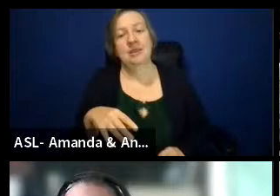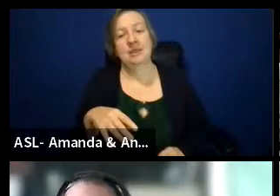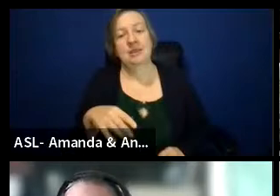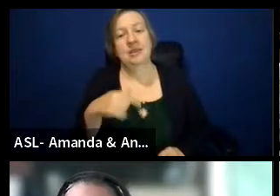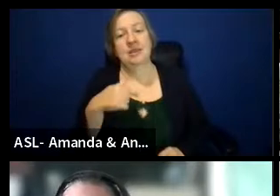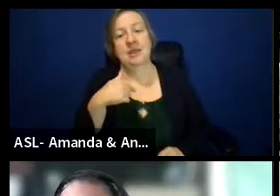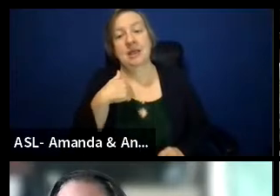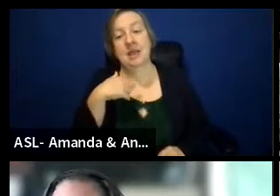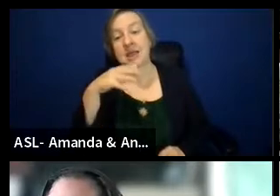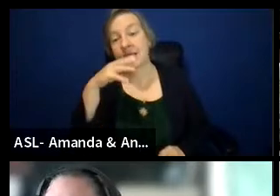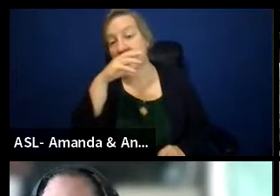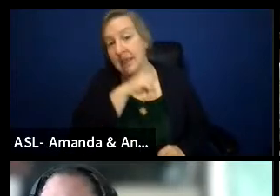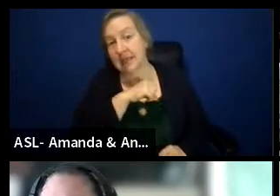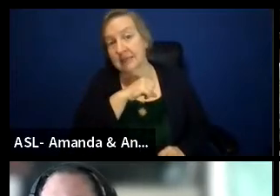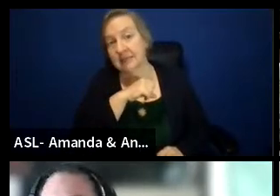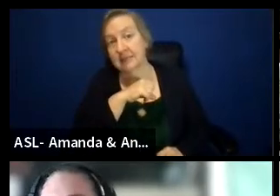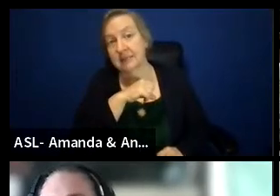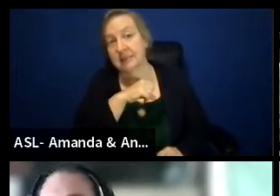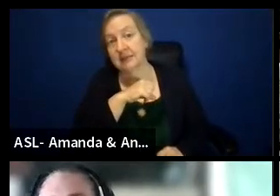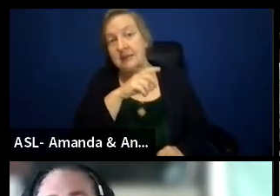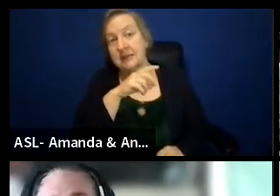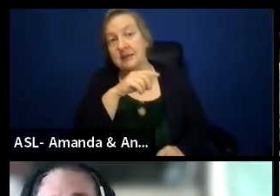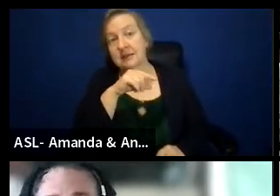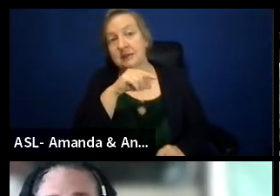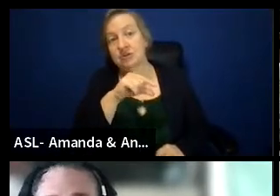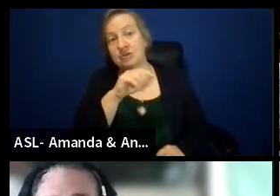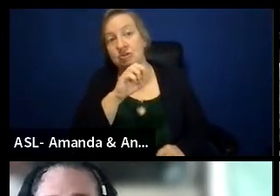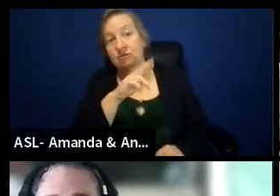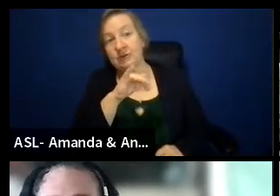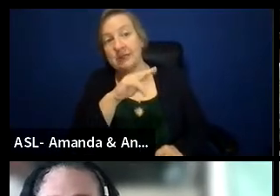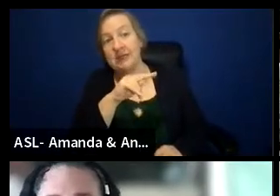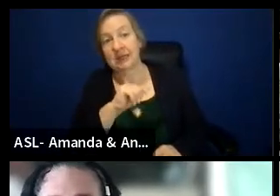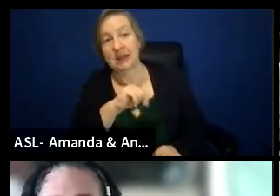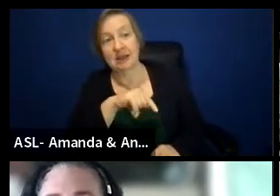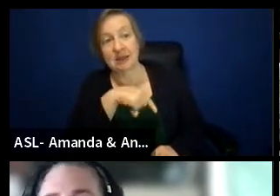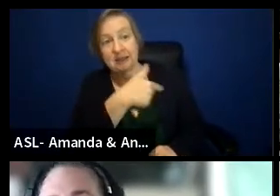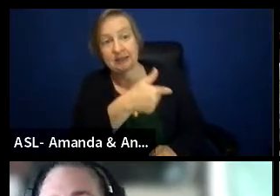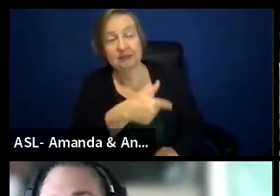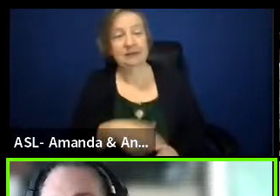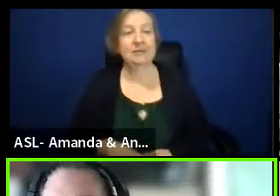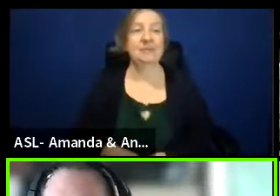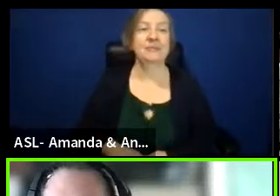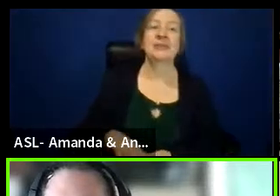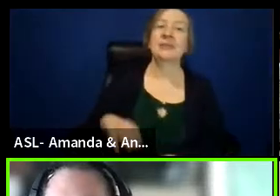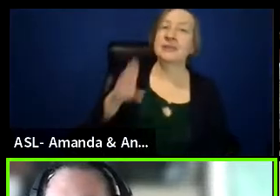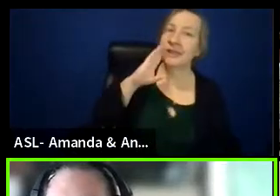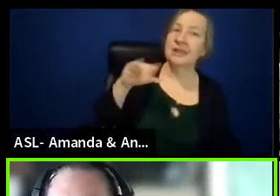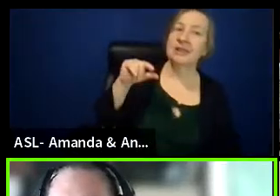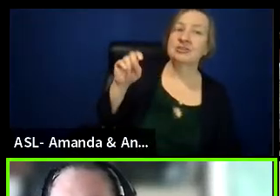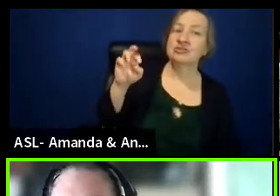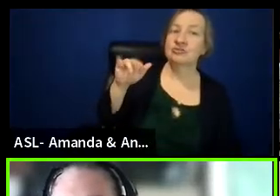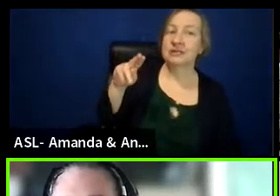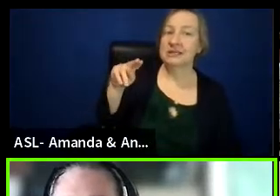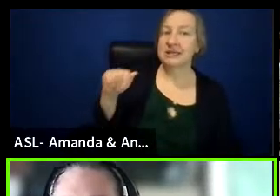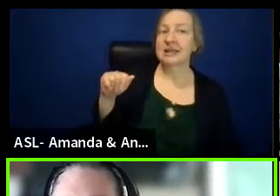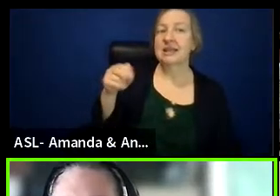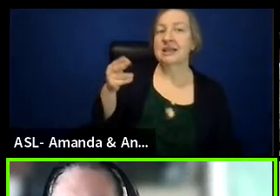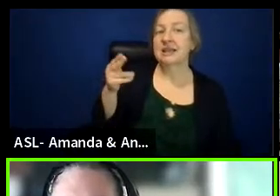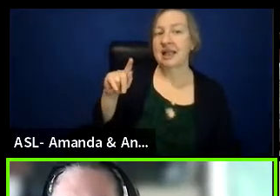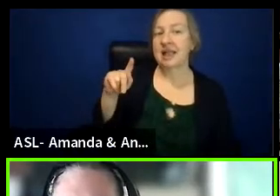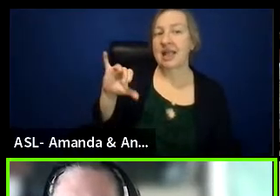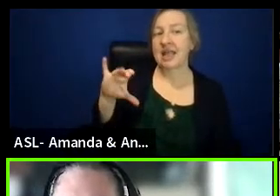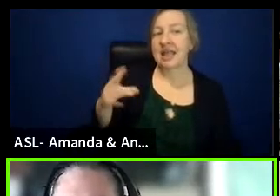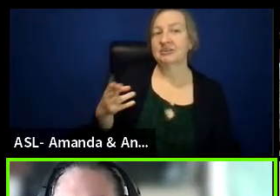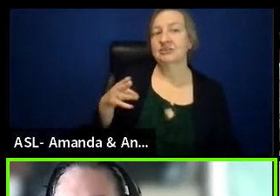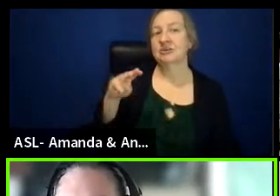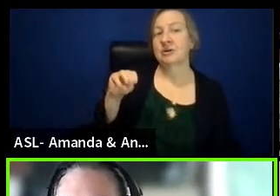guess, Trina, you're next. Hi, Jarena Hatch, Mobility